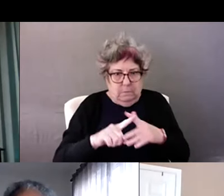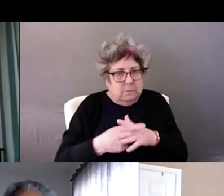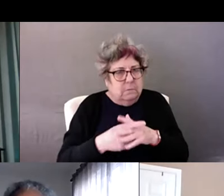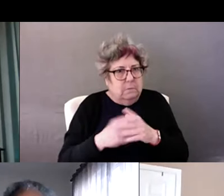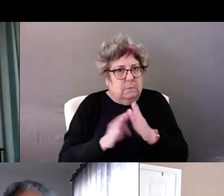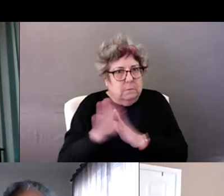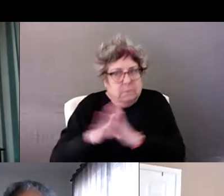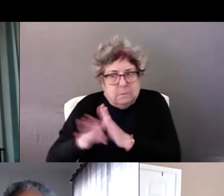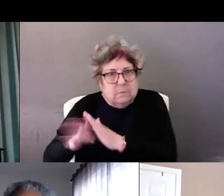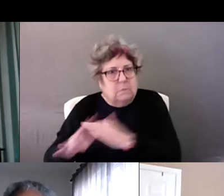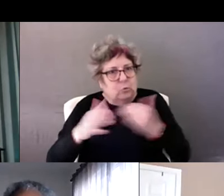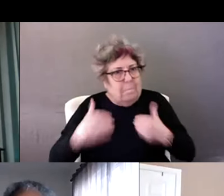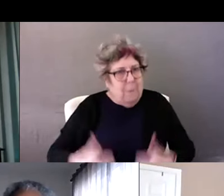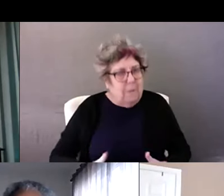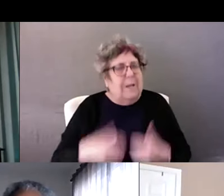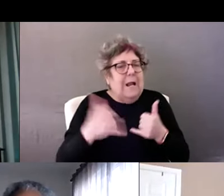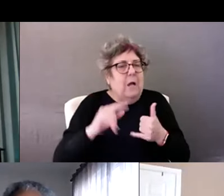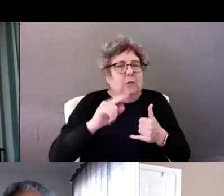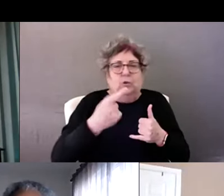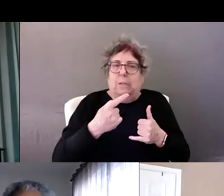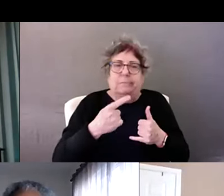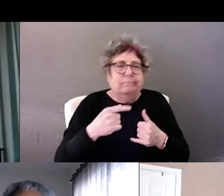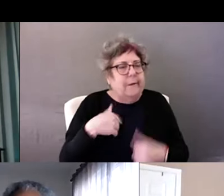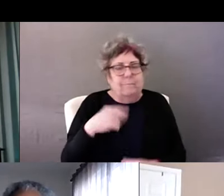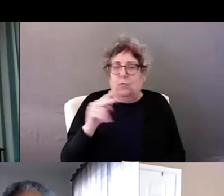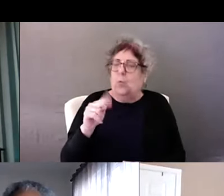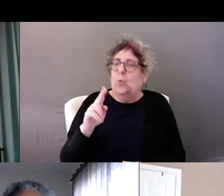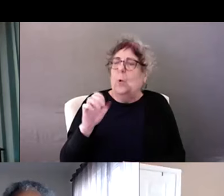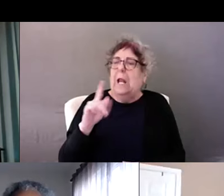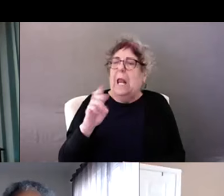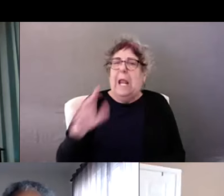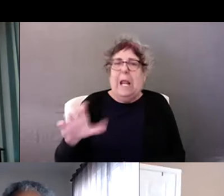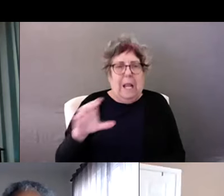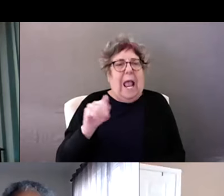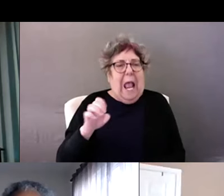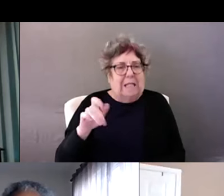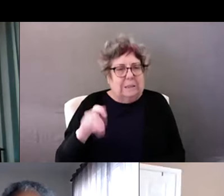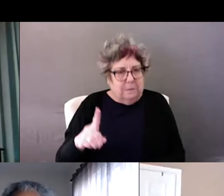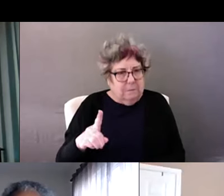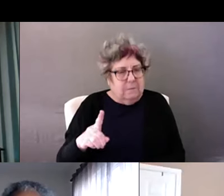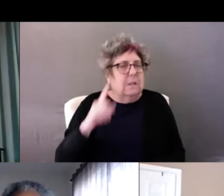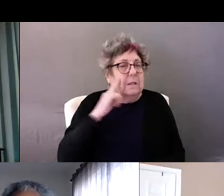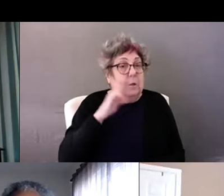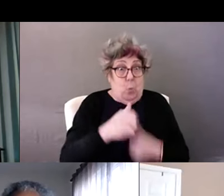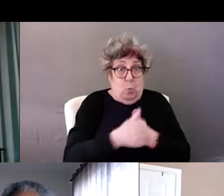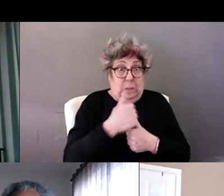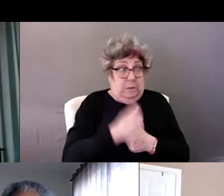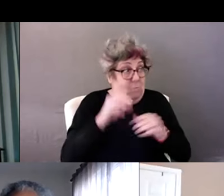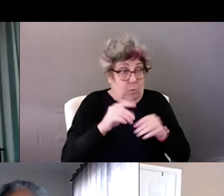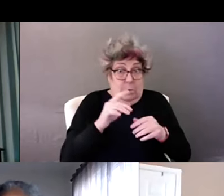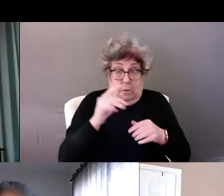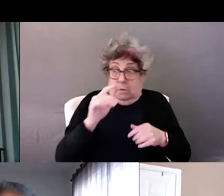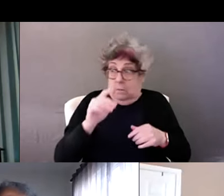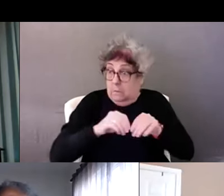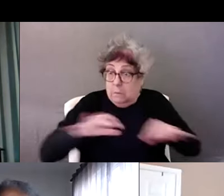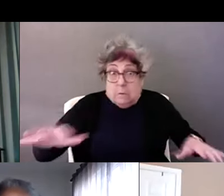And now you're just shedding what we think is nucleic acid that the test detects, but we think your risk of infecting others is quite low.